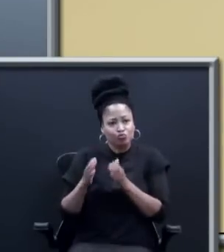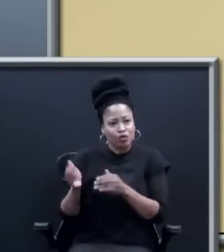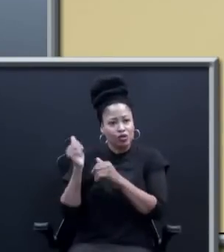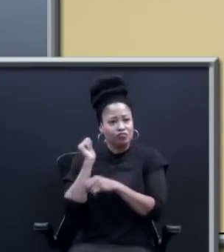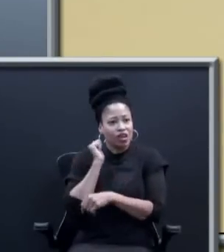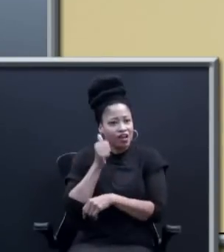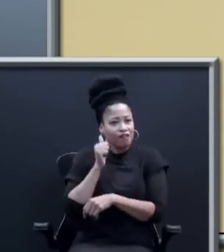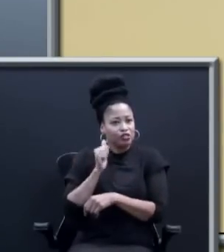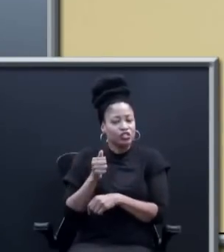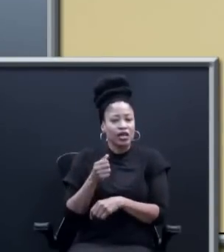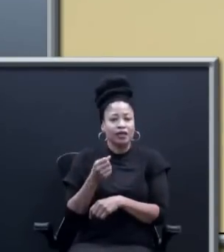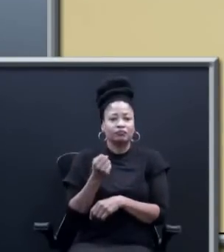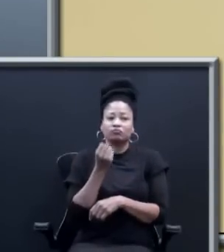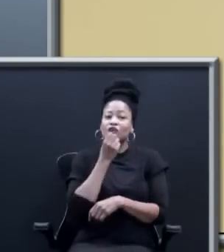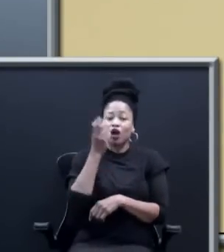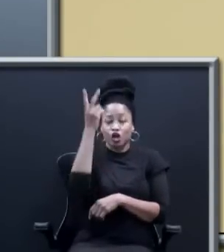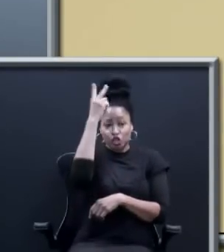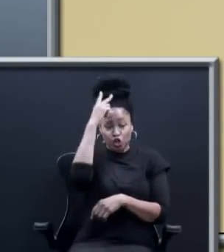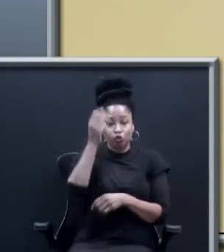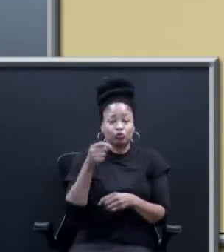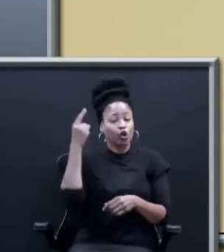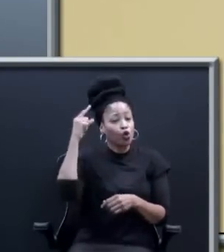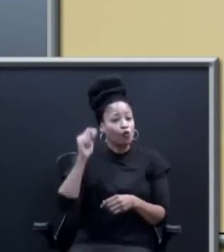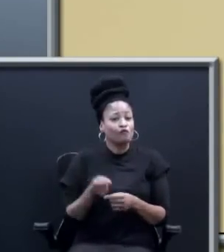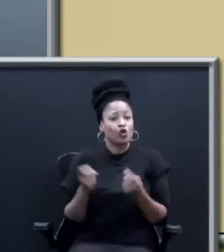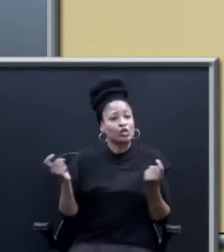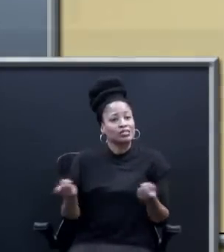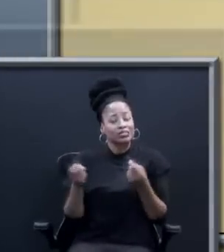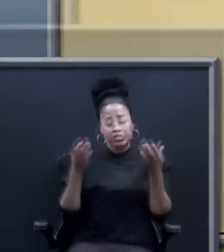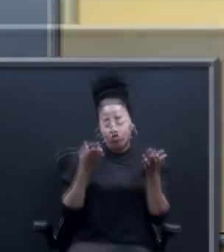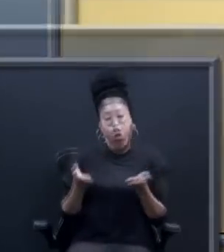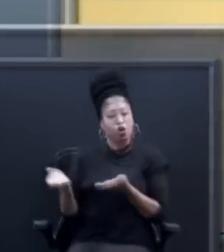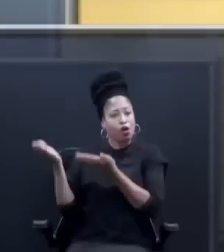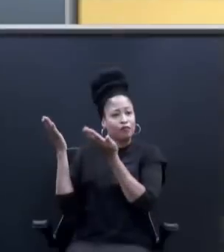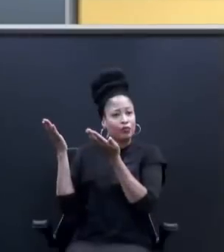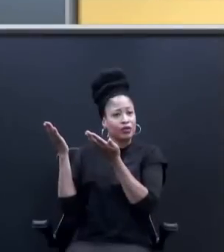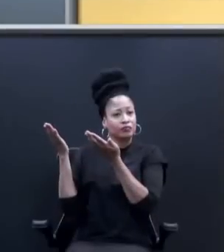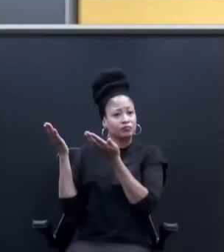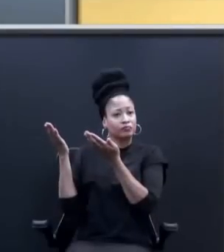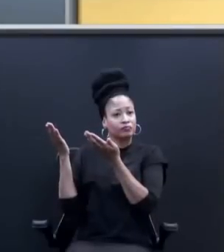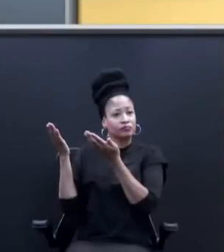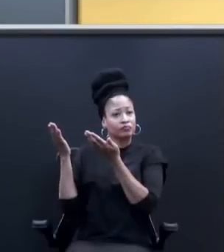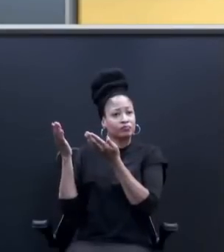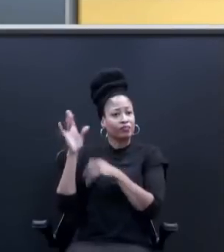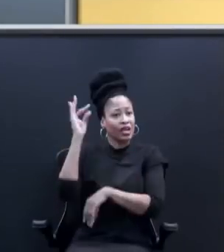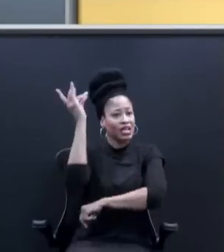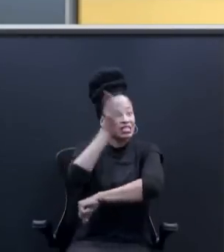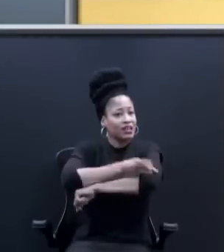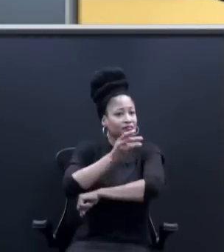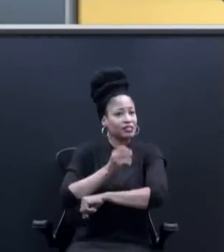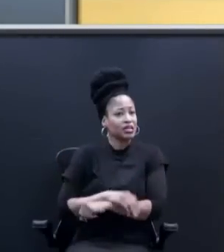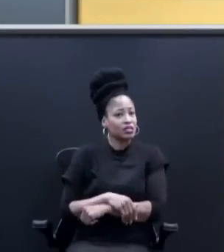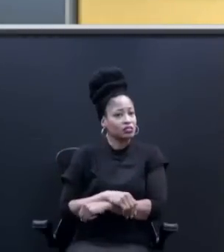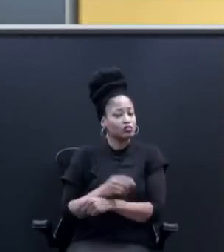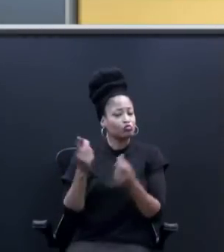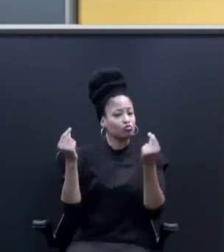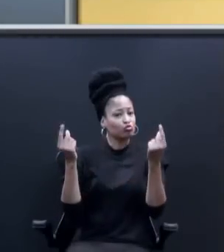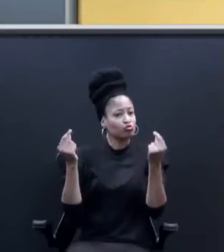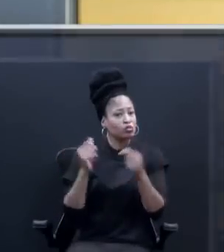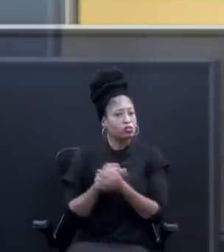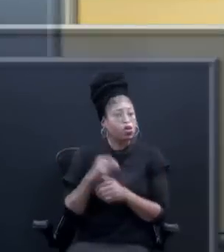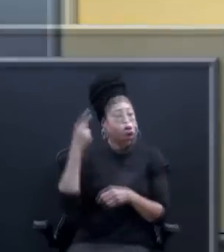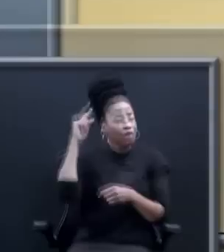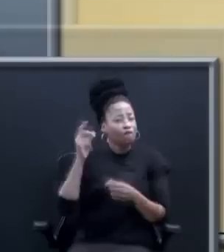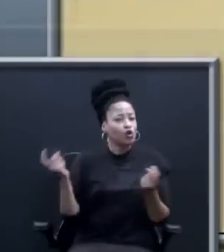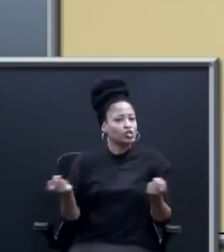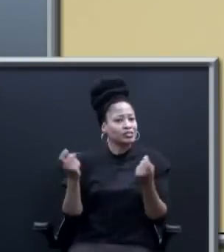goat for a sin offering. Ain't that something? Didn't we say that blood had to be in every day? Mm-hmm. 7 days you have to do it for a sin offering. Go ahead and read.